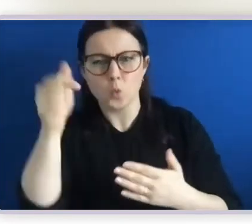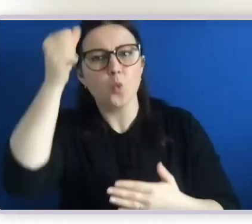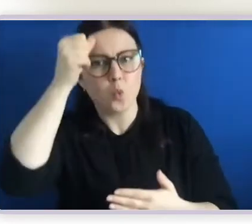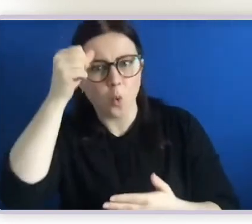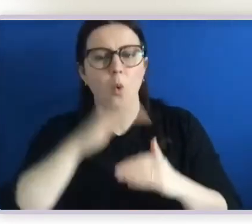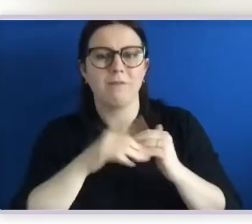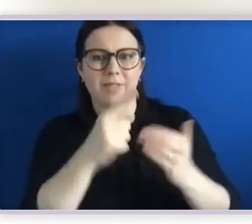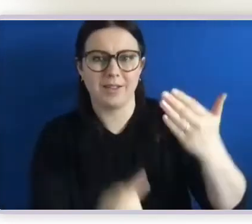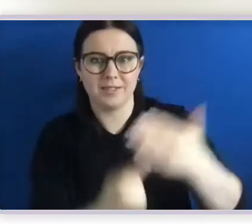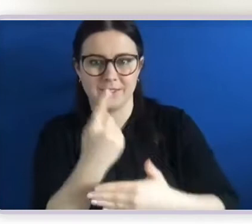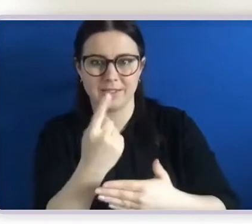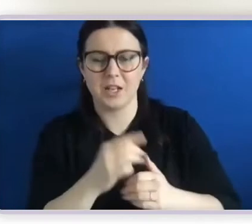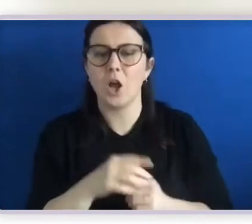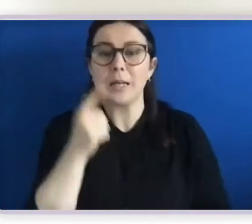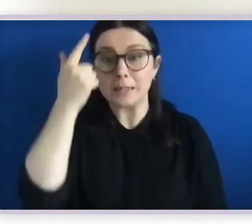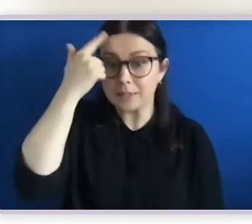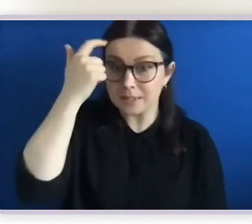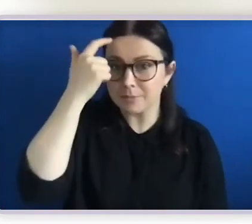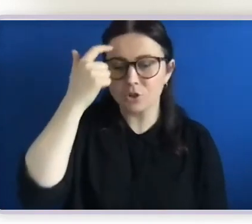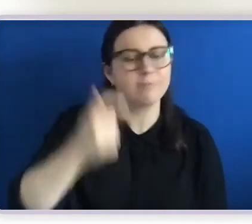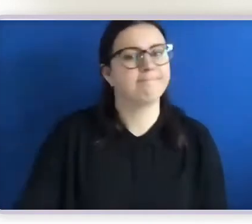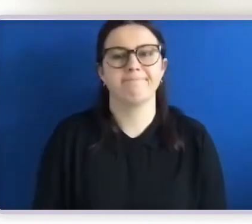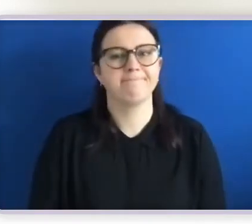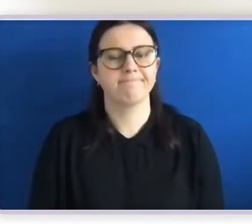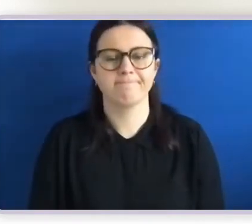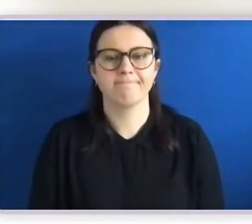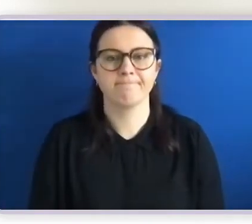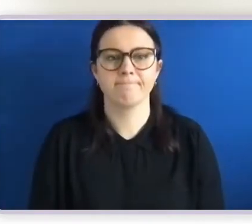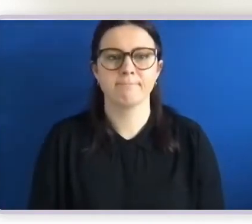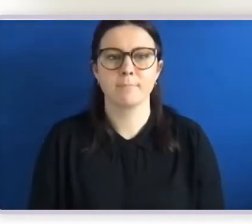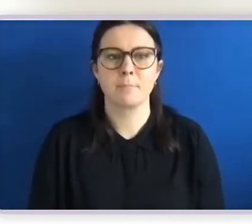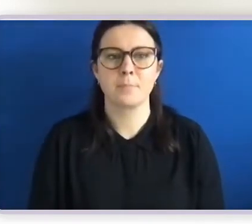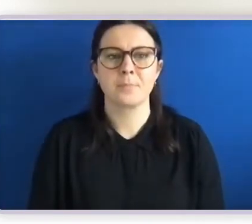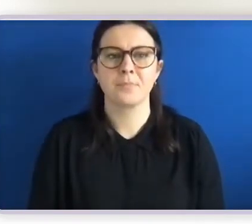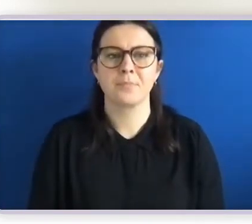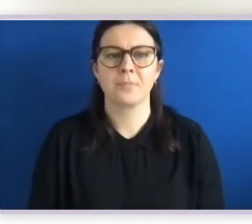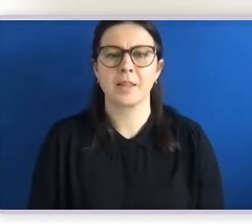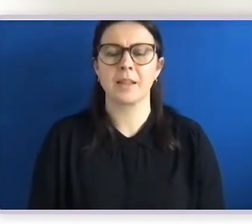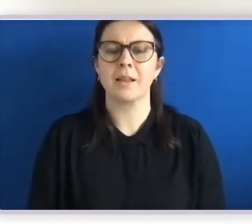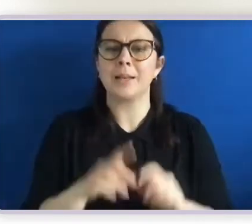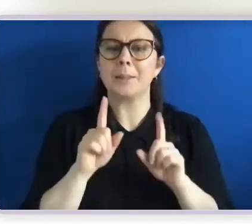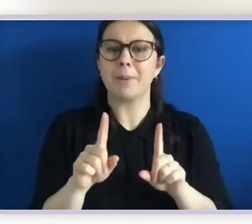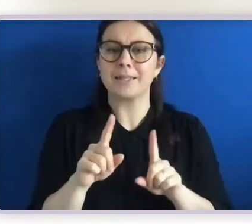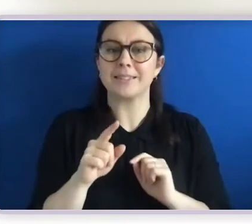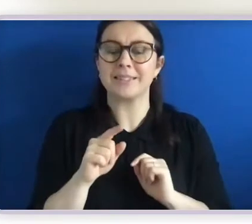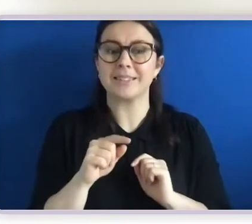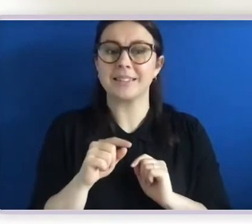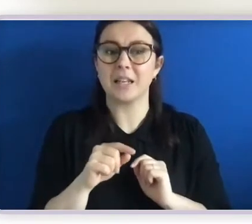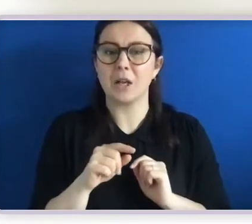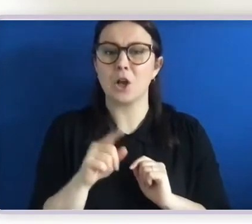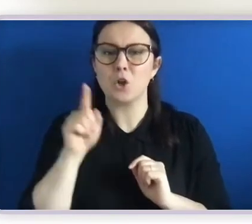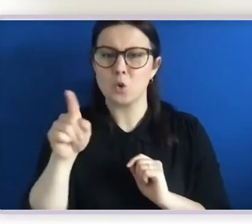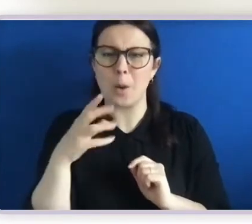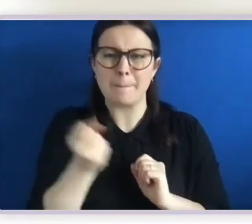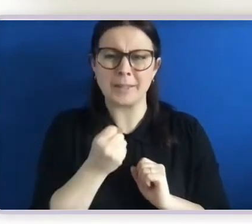It's more than suspicion, but doesn't necessarily mean you need to have absolute certainty